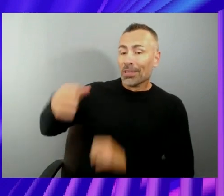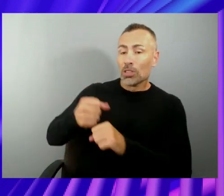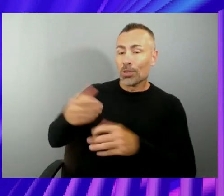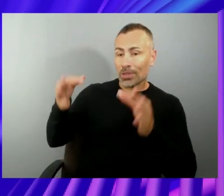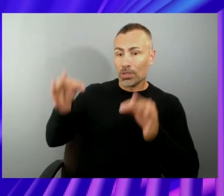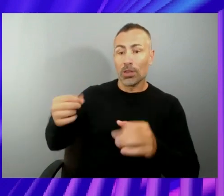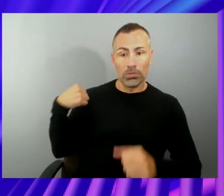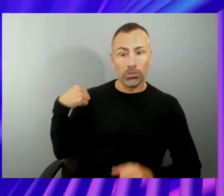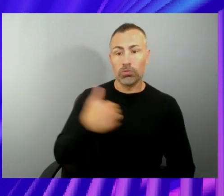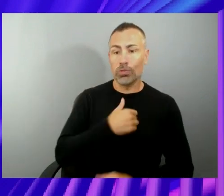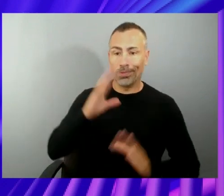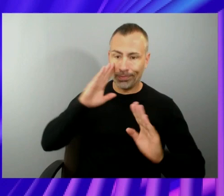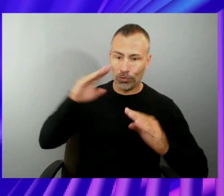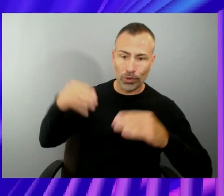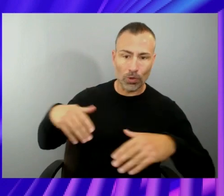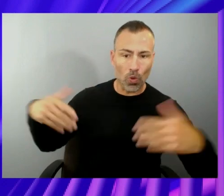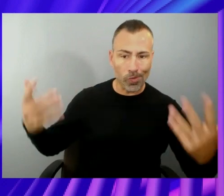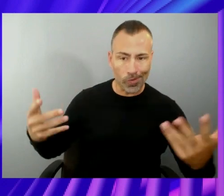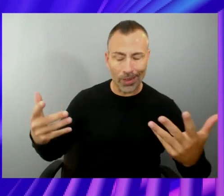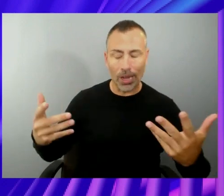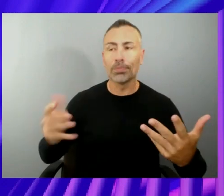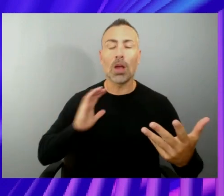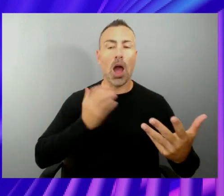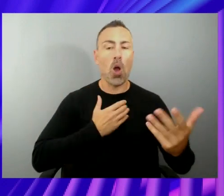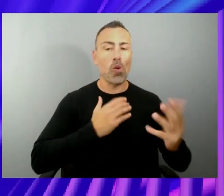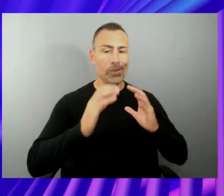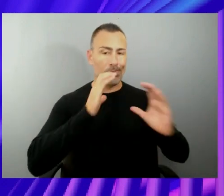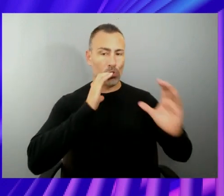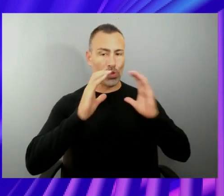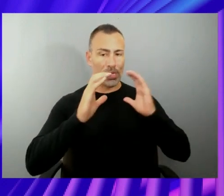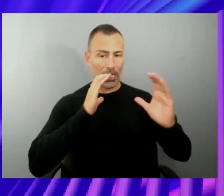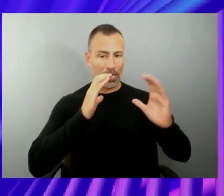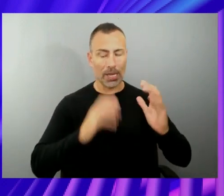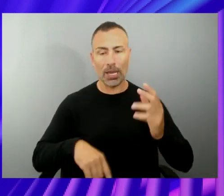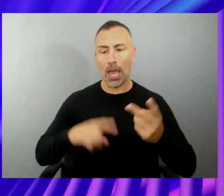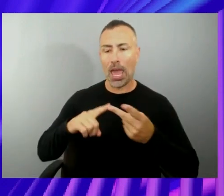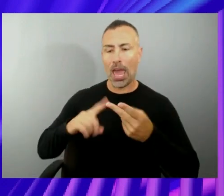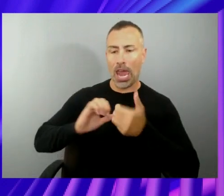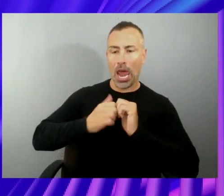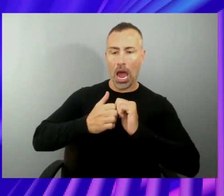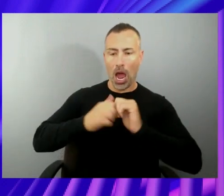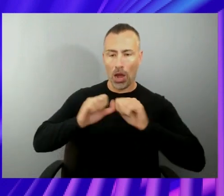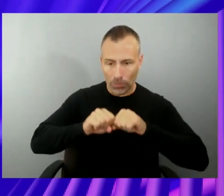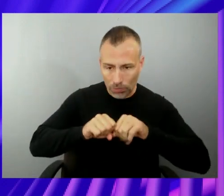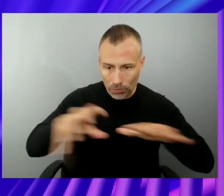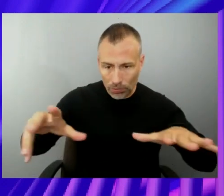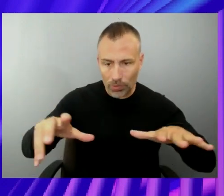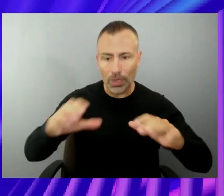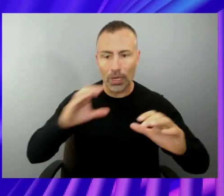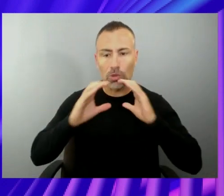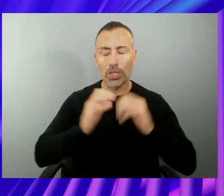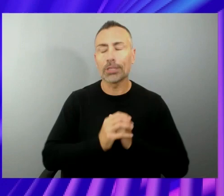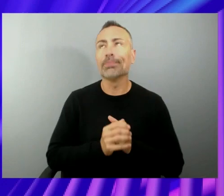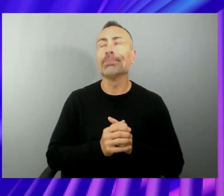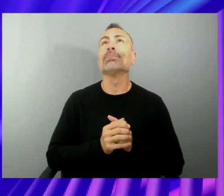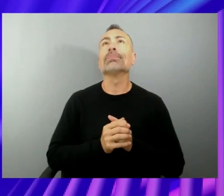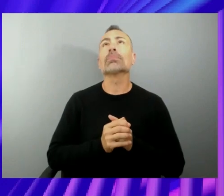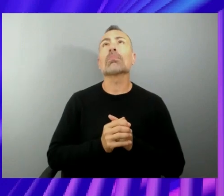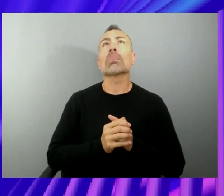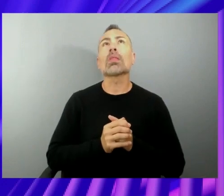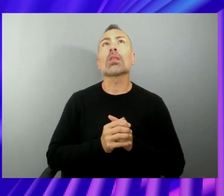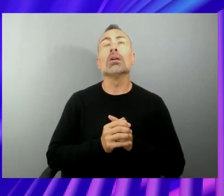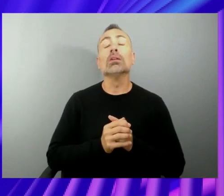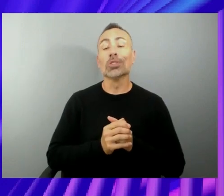on what we were communicating and how. When we are working these incidents and we're